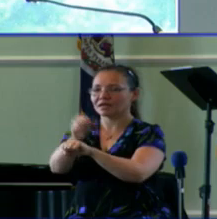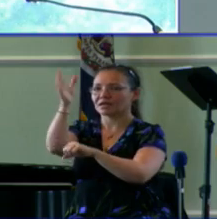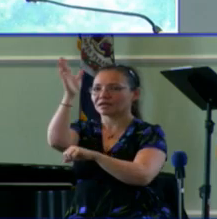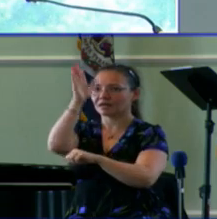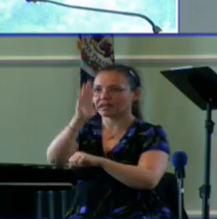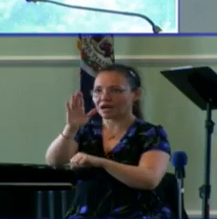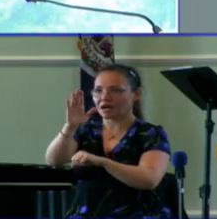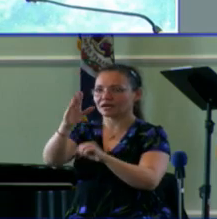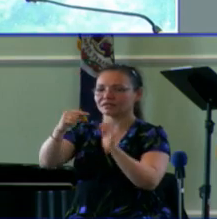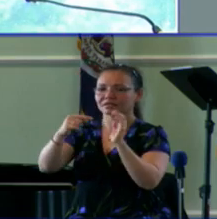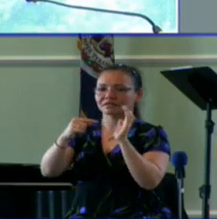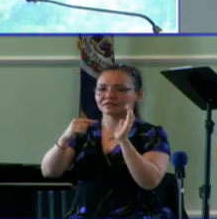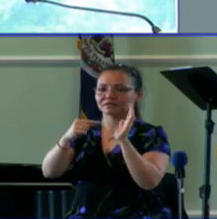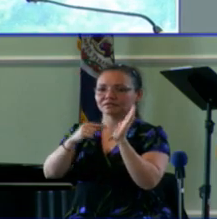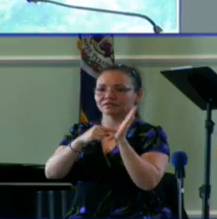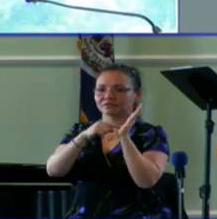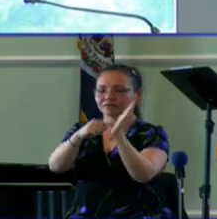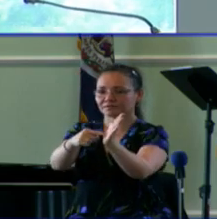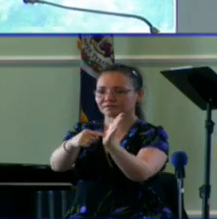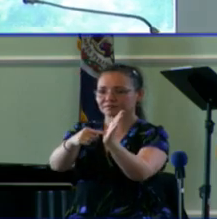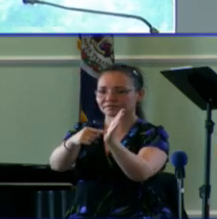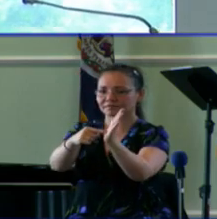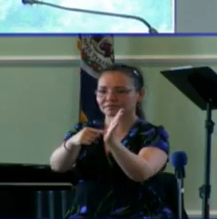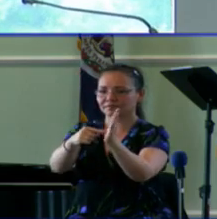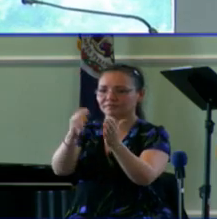God's first book, the Bible.